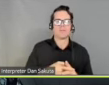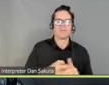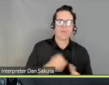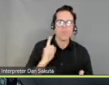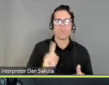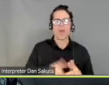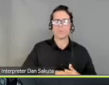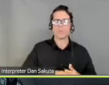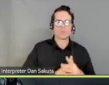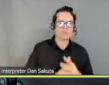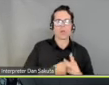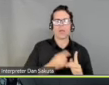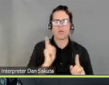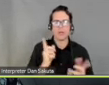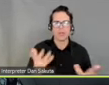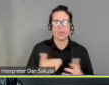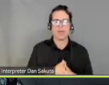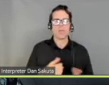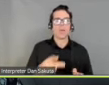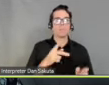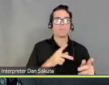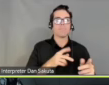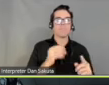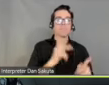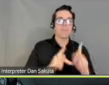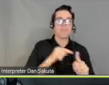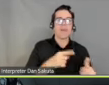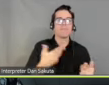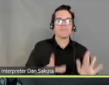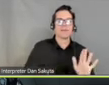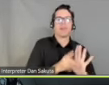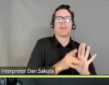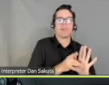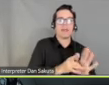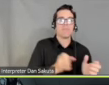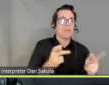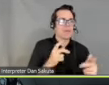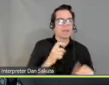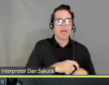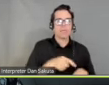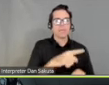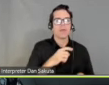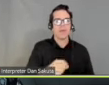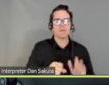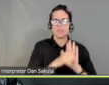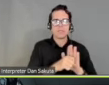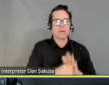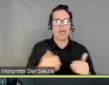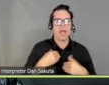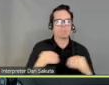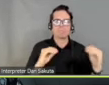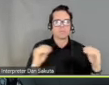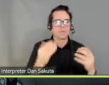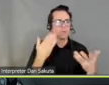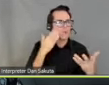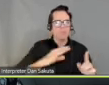so hard is the source are infected people, many of whom are asymptomatic, especially like here on a college campus, that